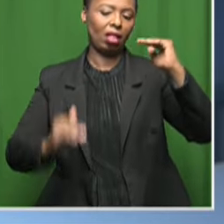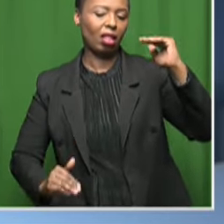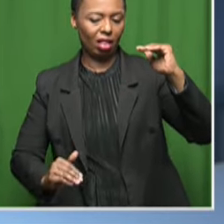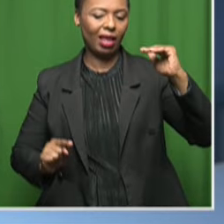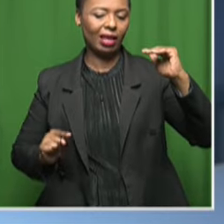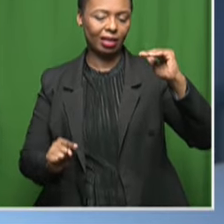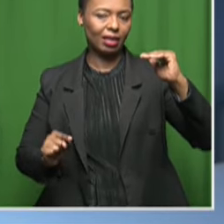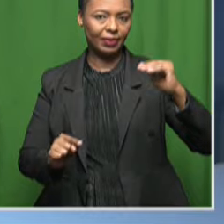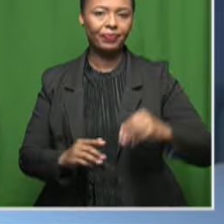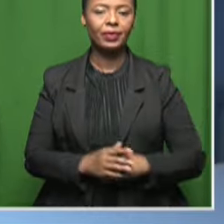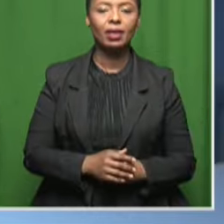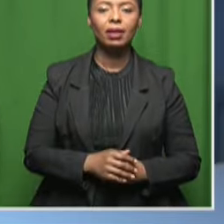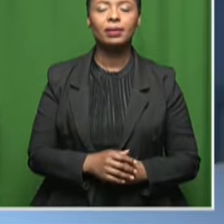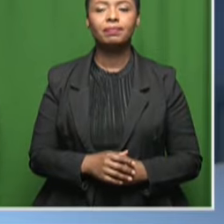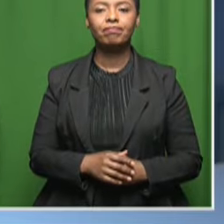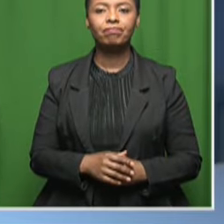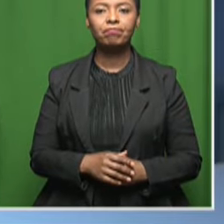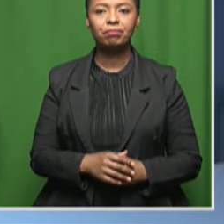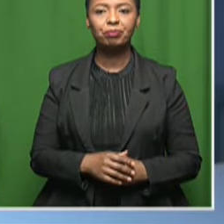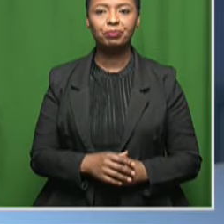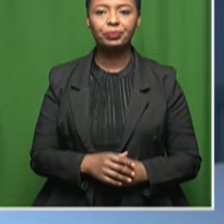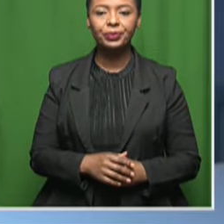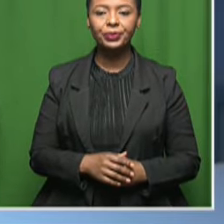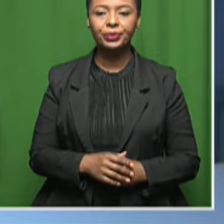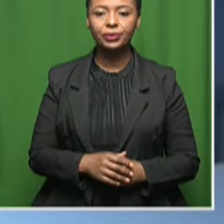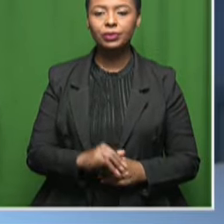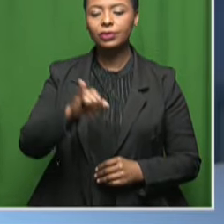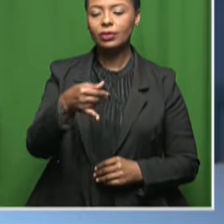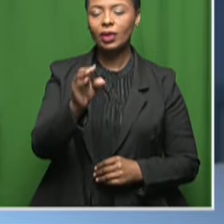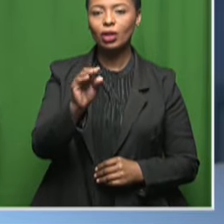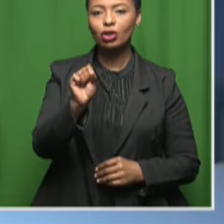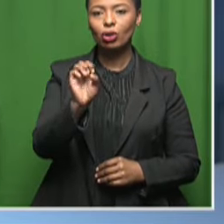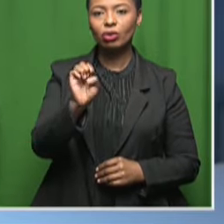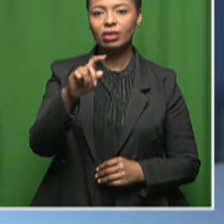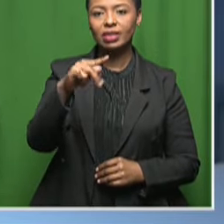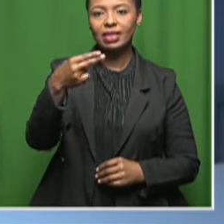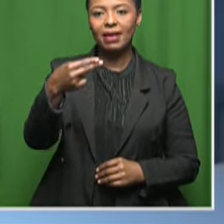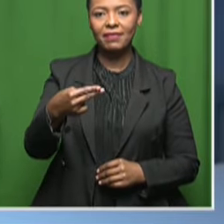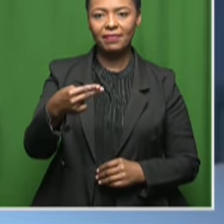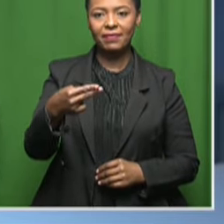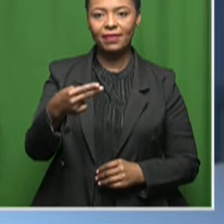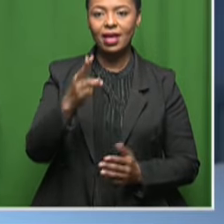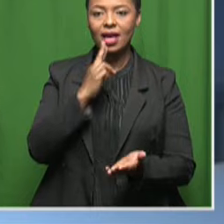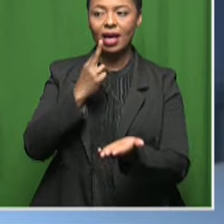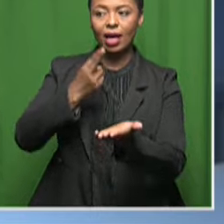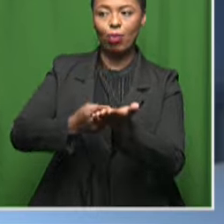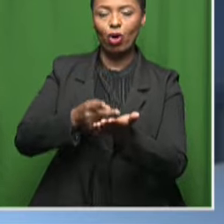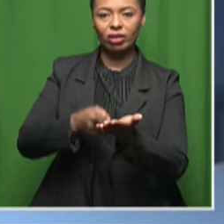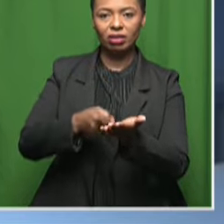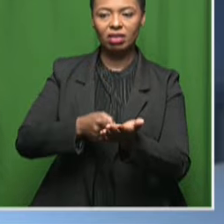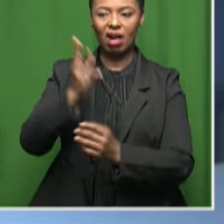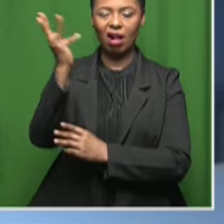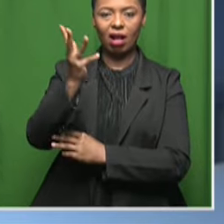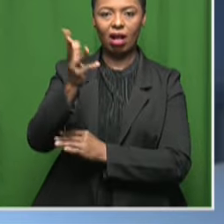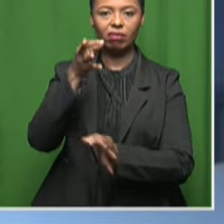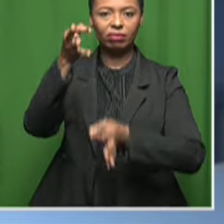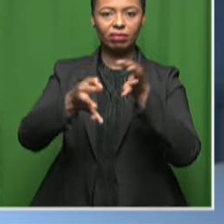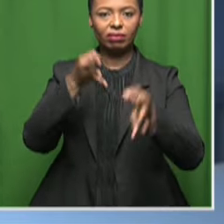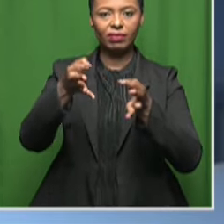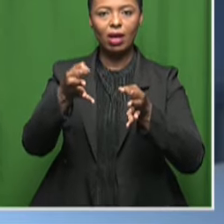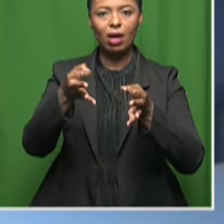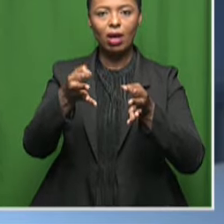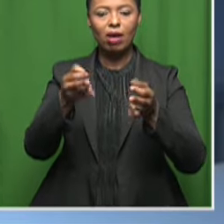produced, through Joseph Stiglitz, a report on how you deal with inequality.